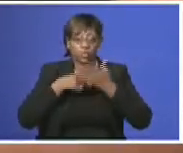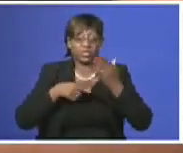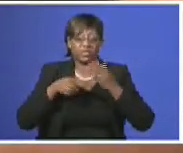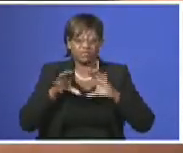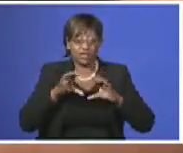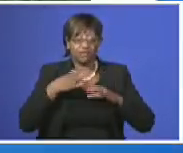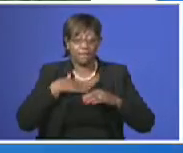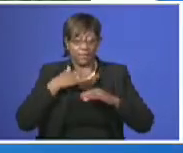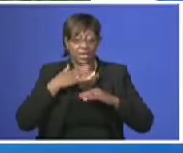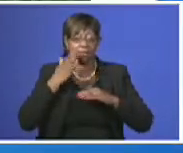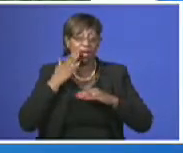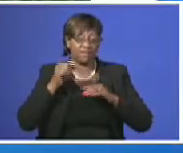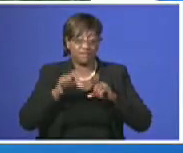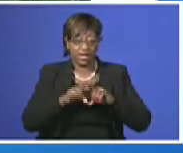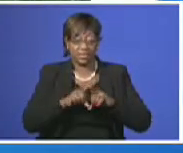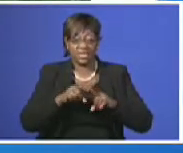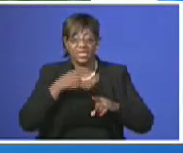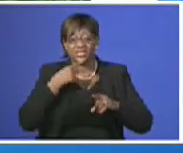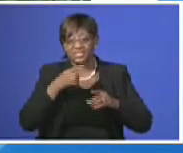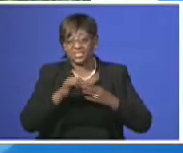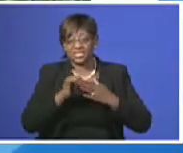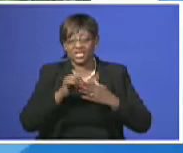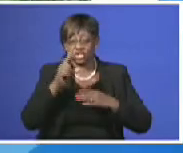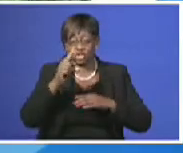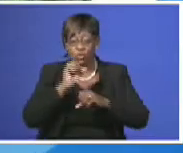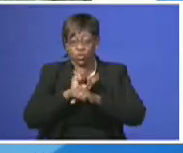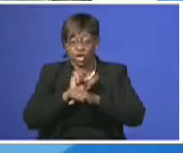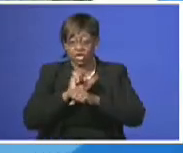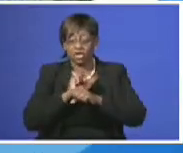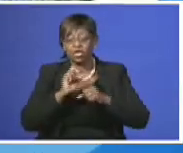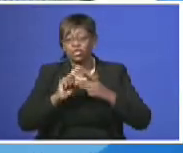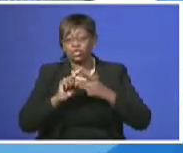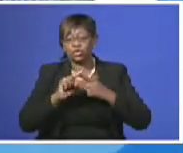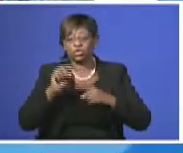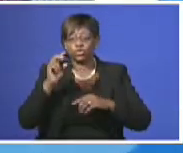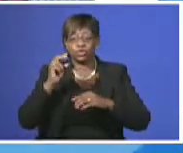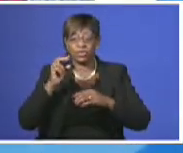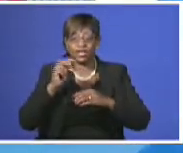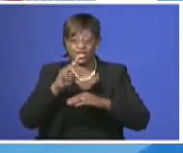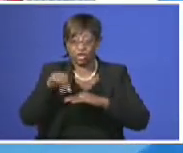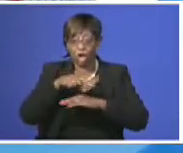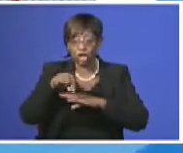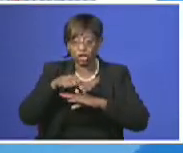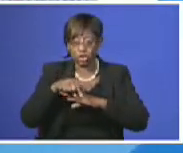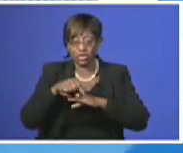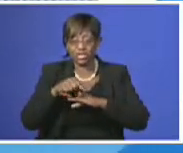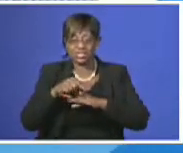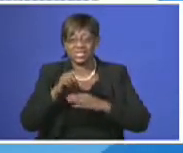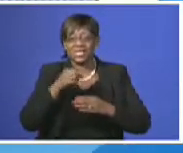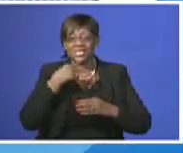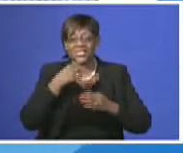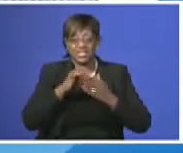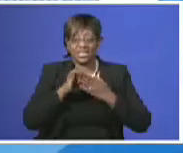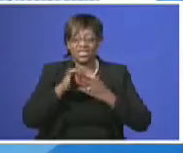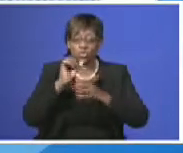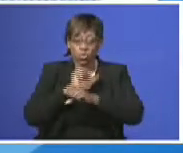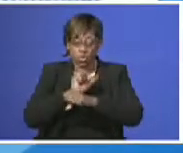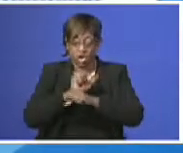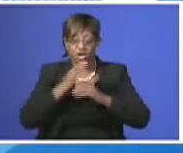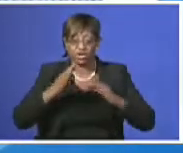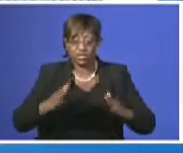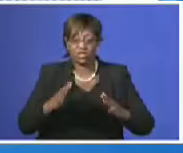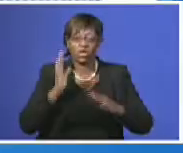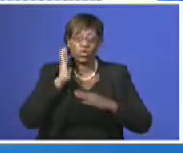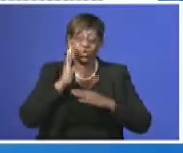and my family. Alicia Sawyer was an employee at Dunkin' Donuts, and officials there have begun grief counseling for workers who